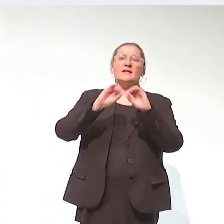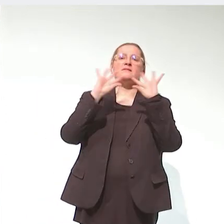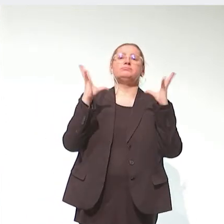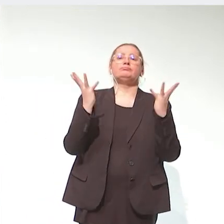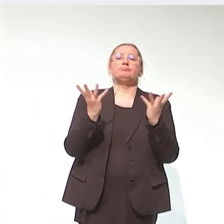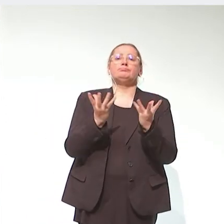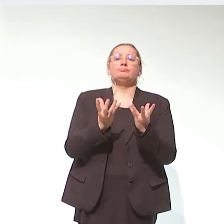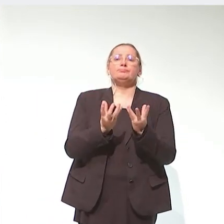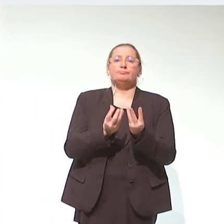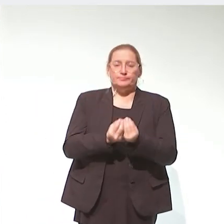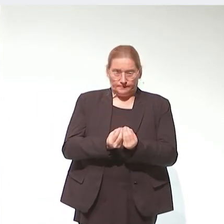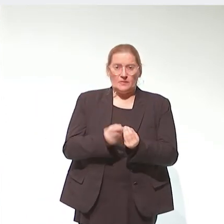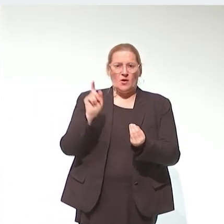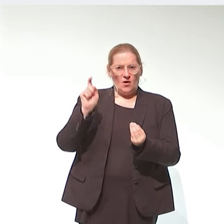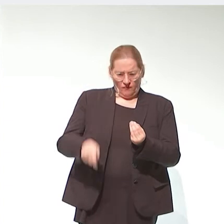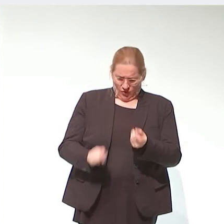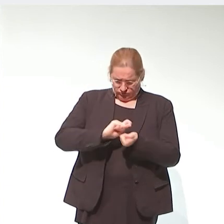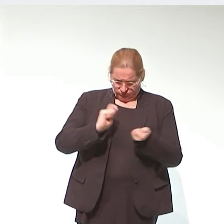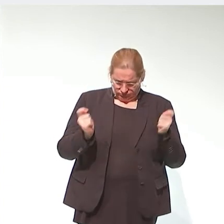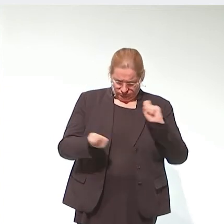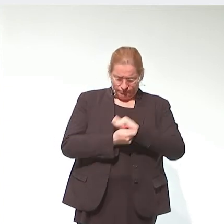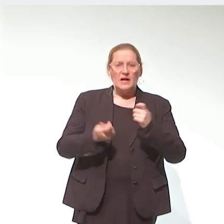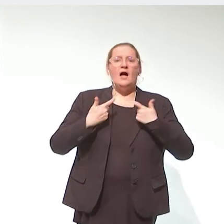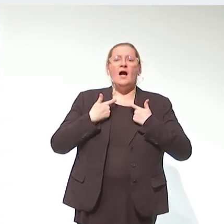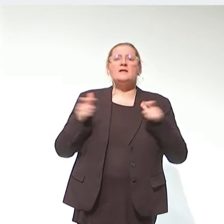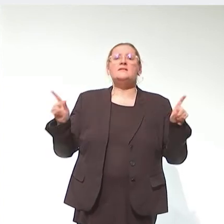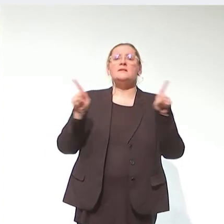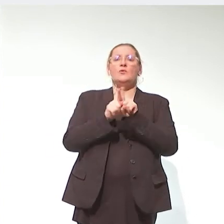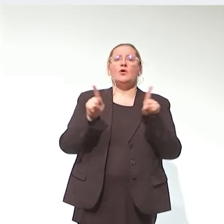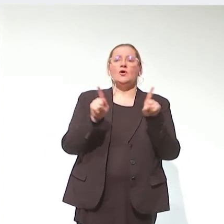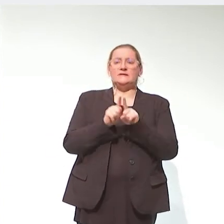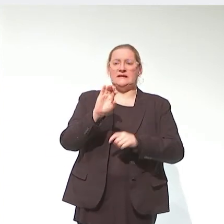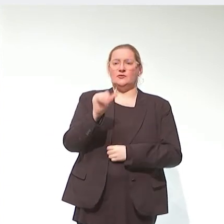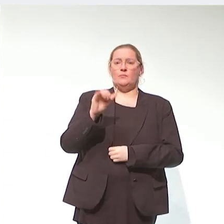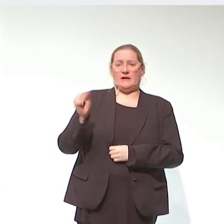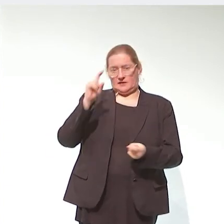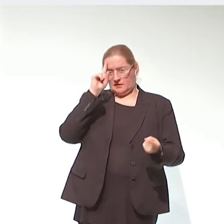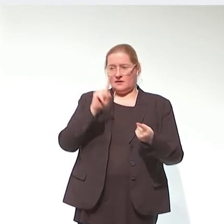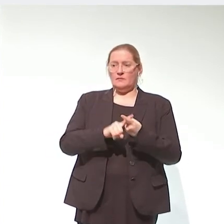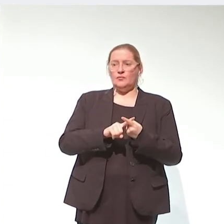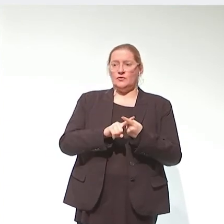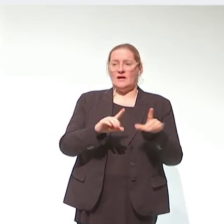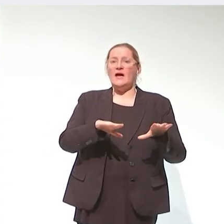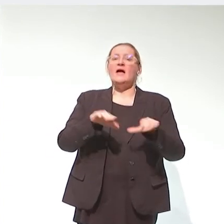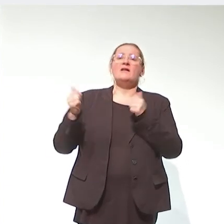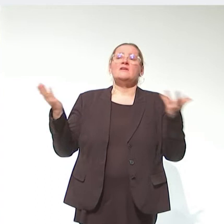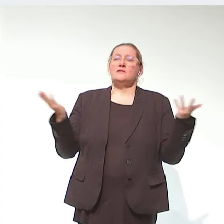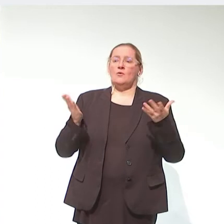which are free of barriers, made in the universal design standard,